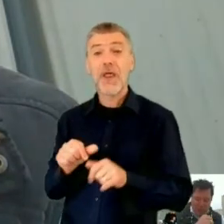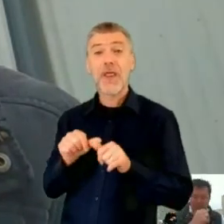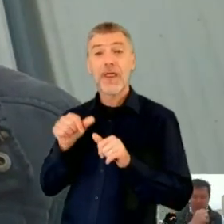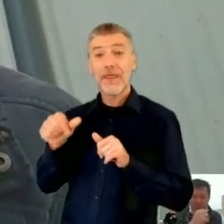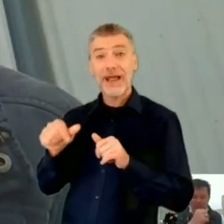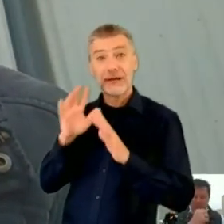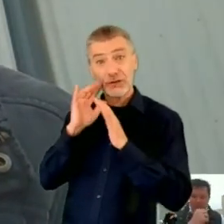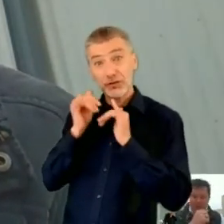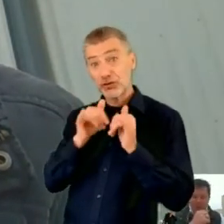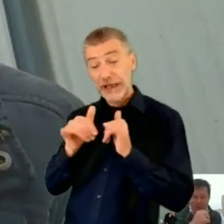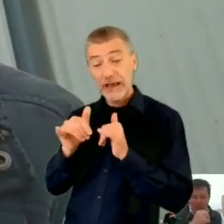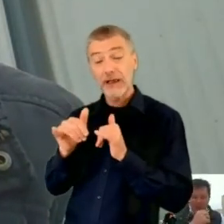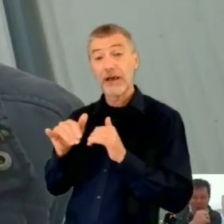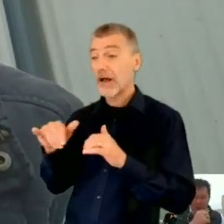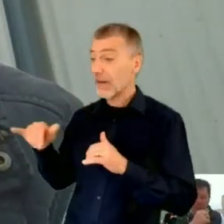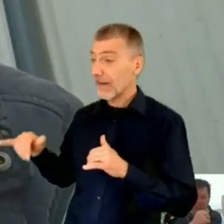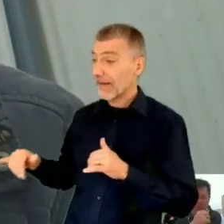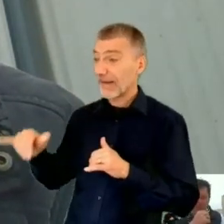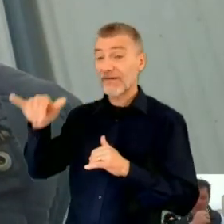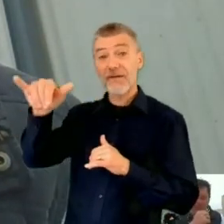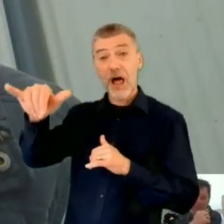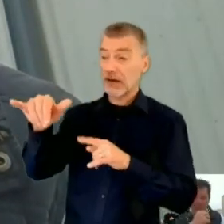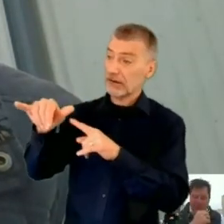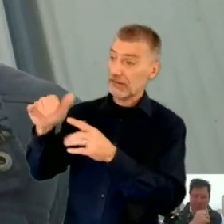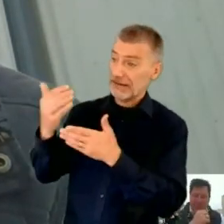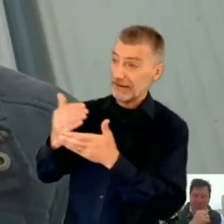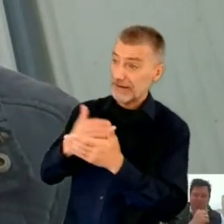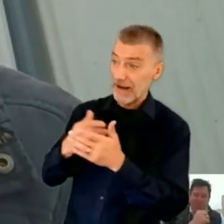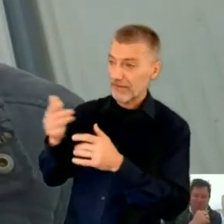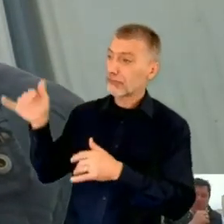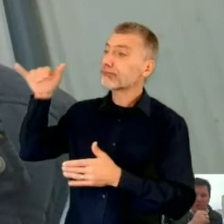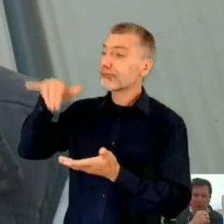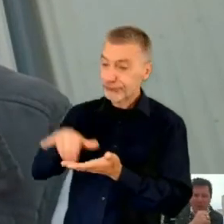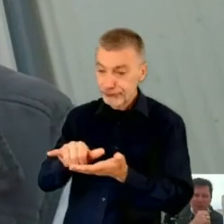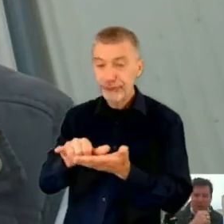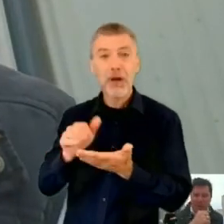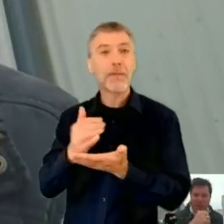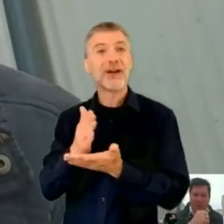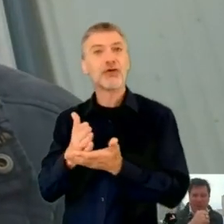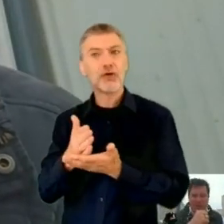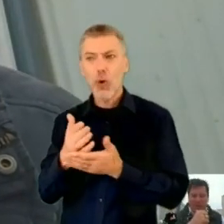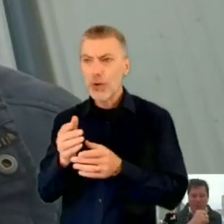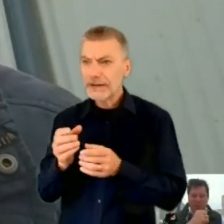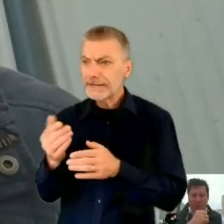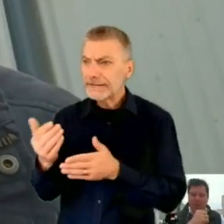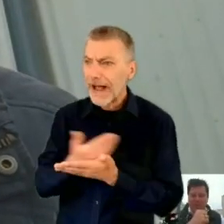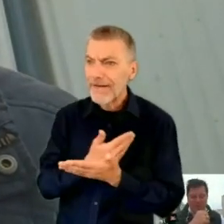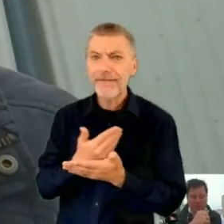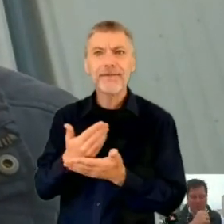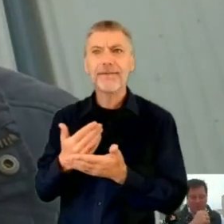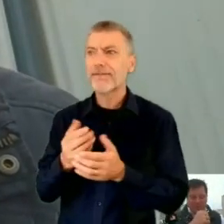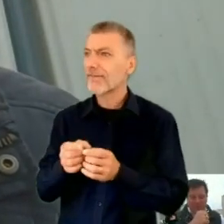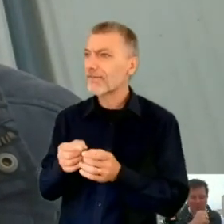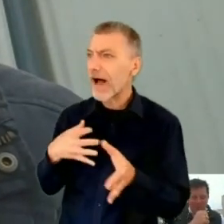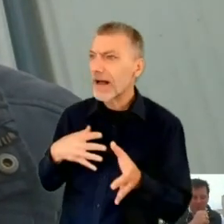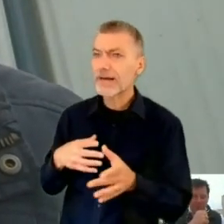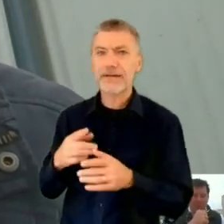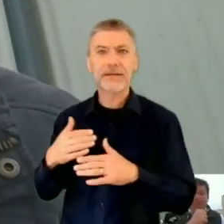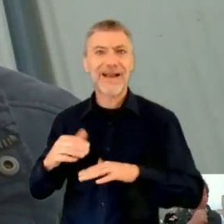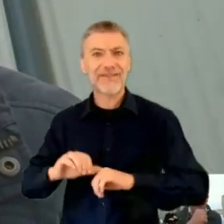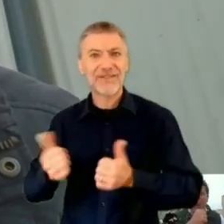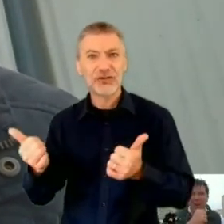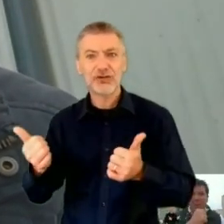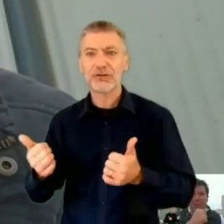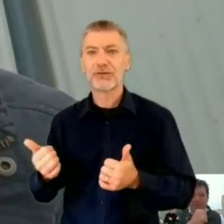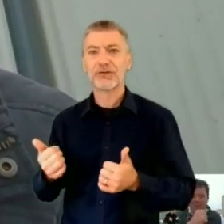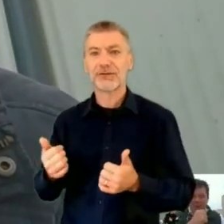safe, but equally, how do we going to make sure that we get the fastest possible speed out of the aircraft? So the pilots, I mean, we're all jealous